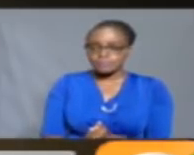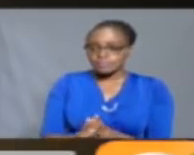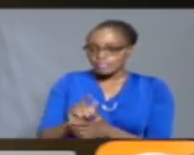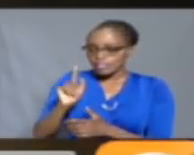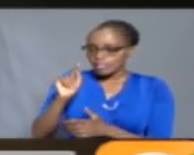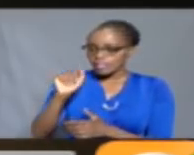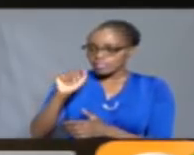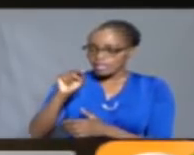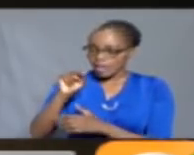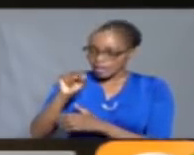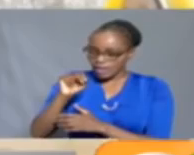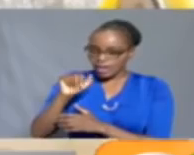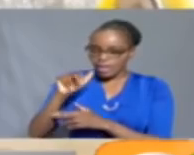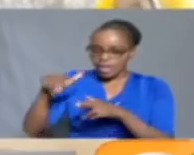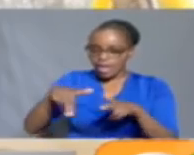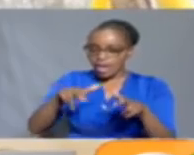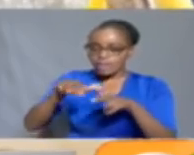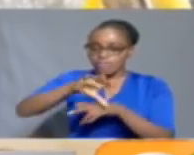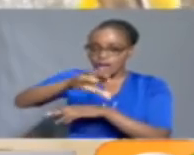Tana River County.